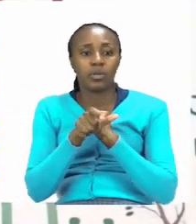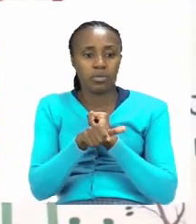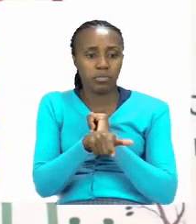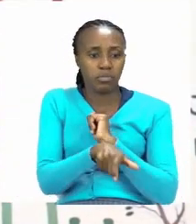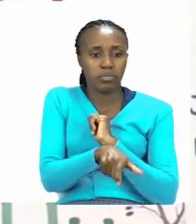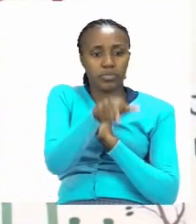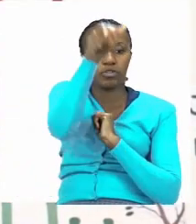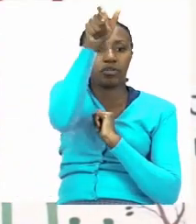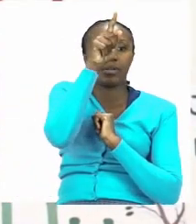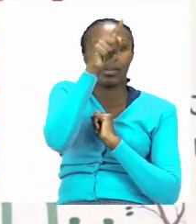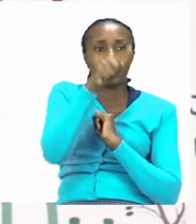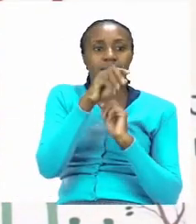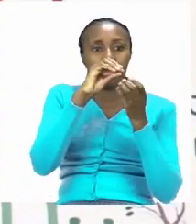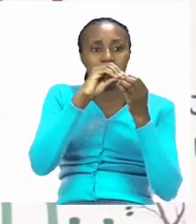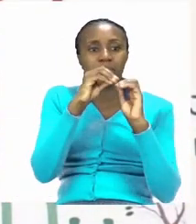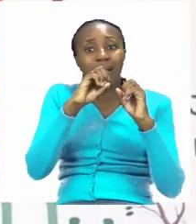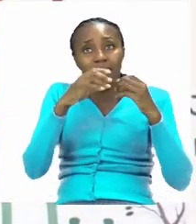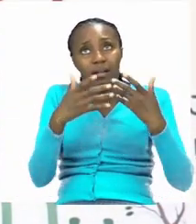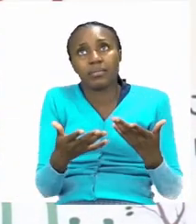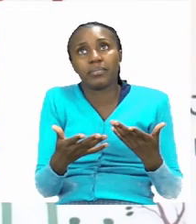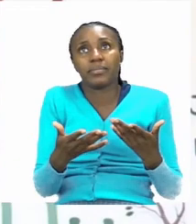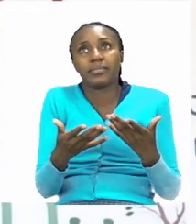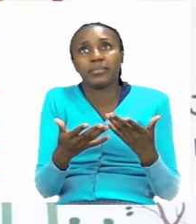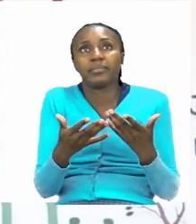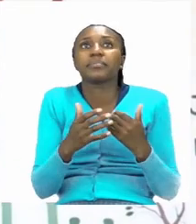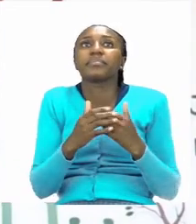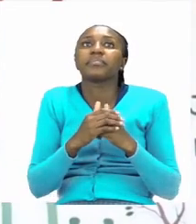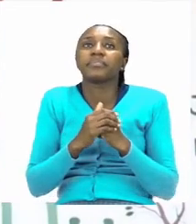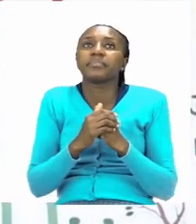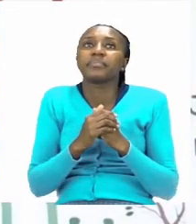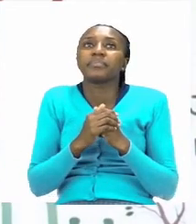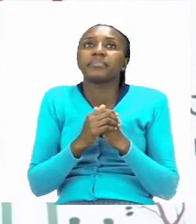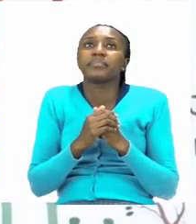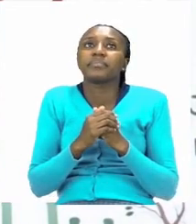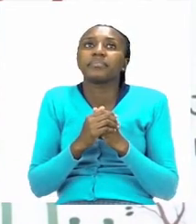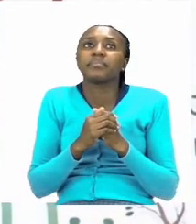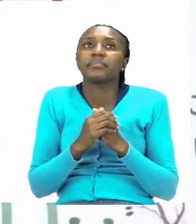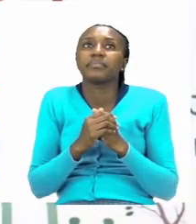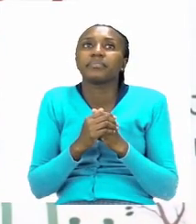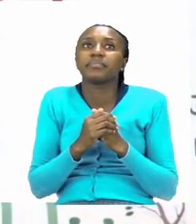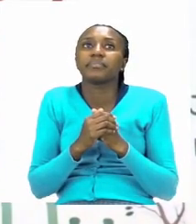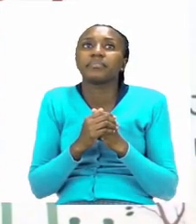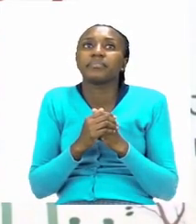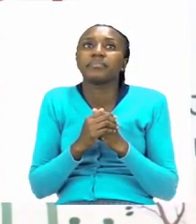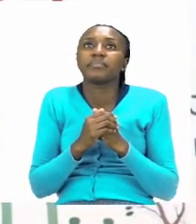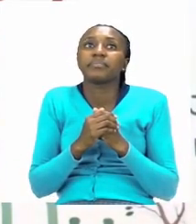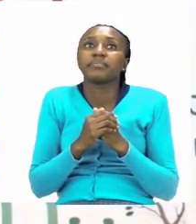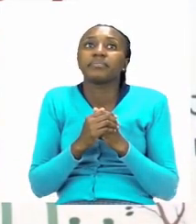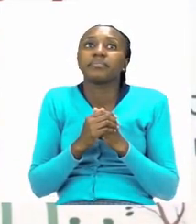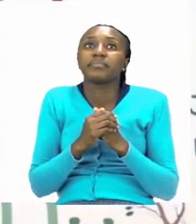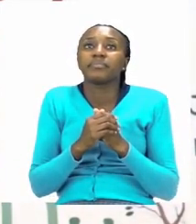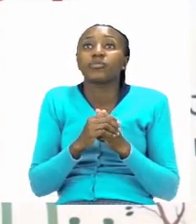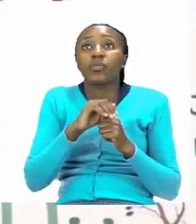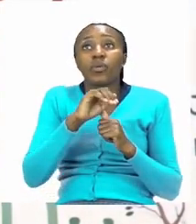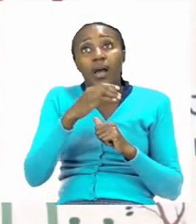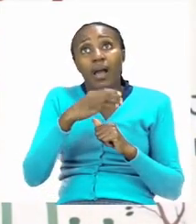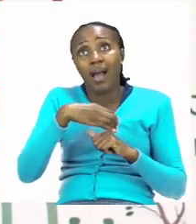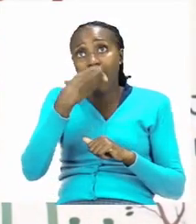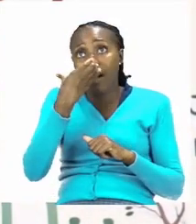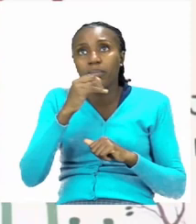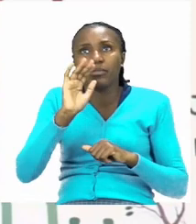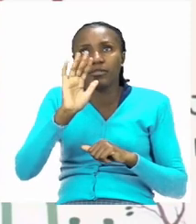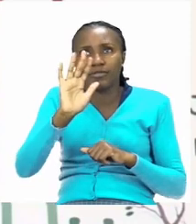the top will have the number. Remember we said we have 5